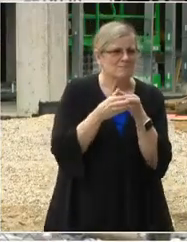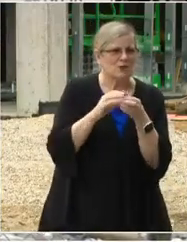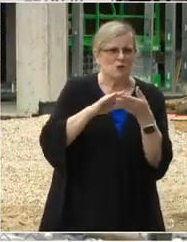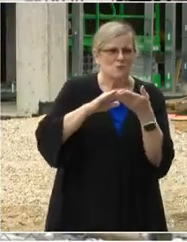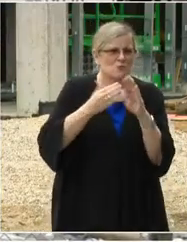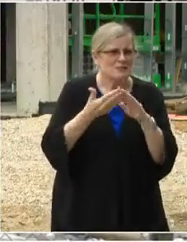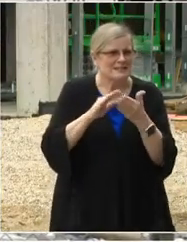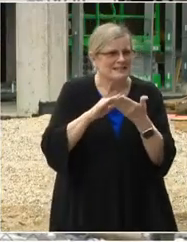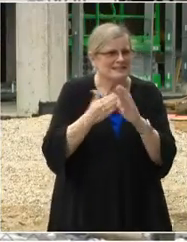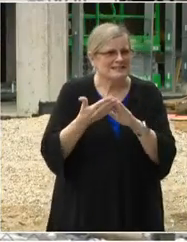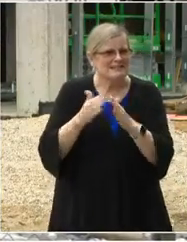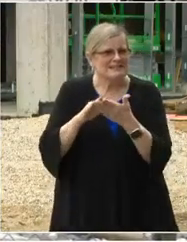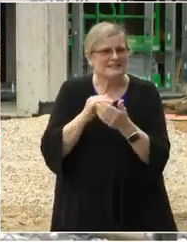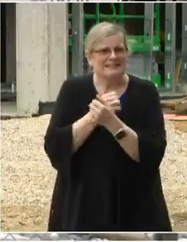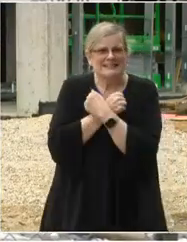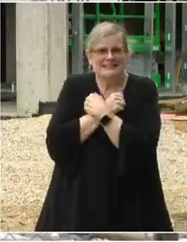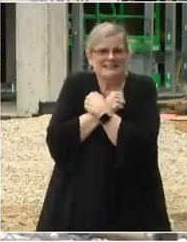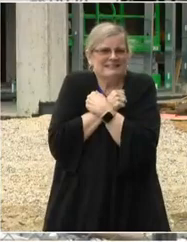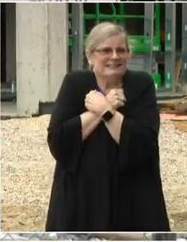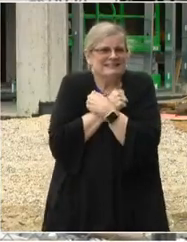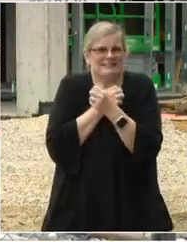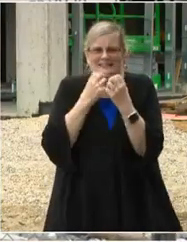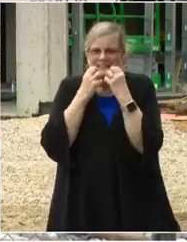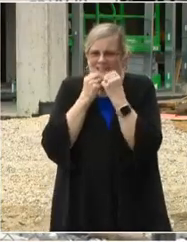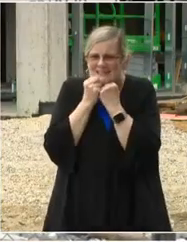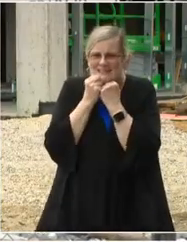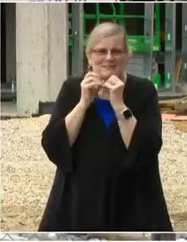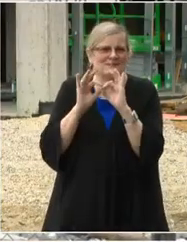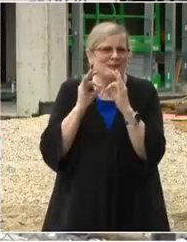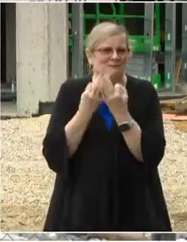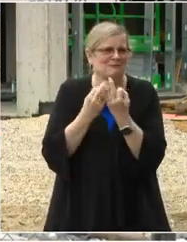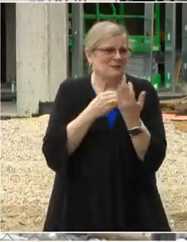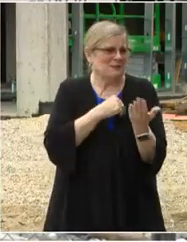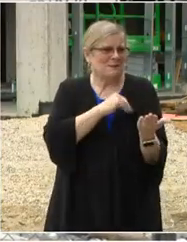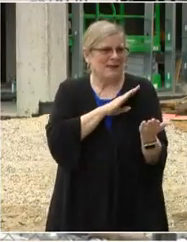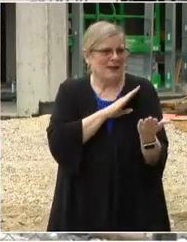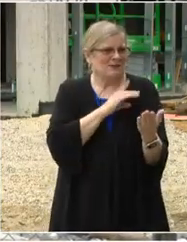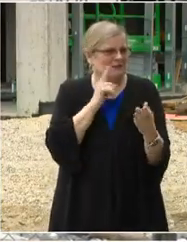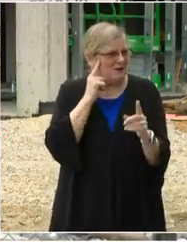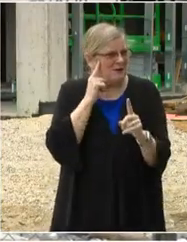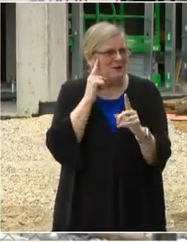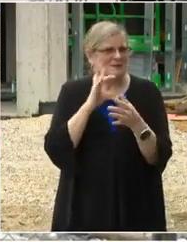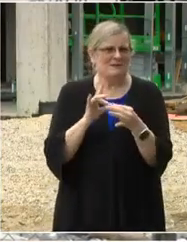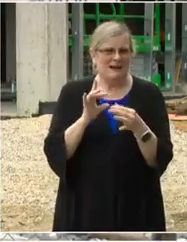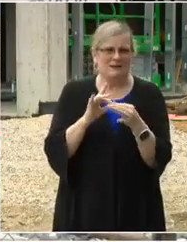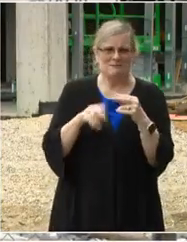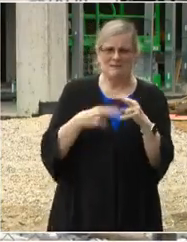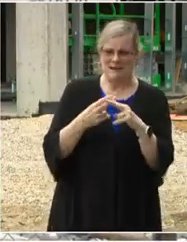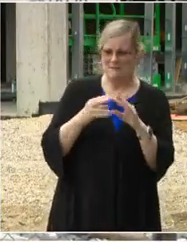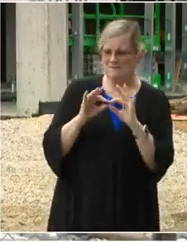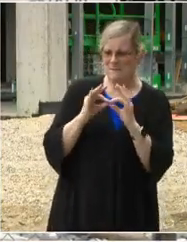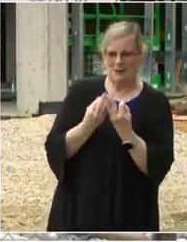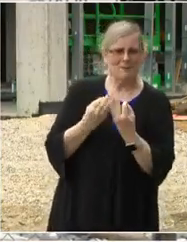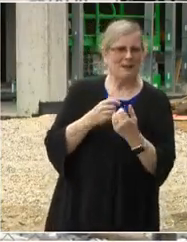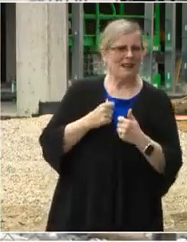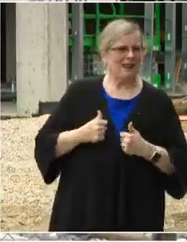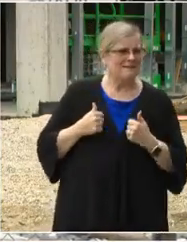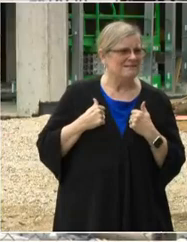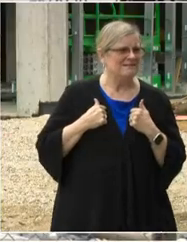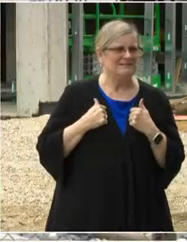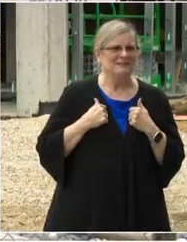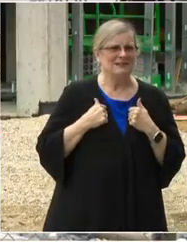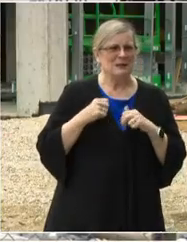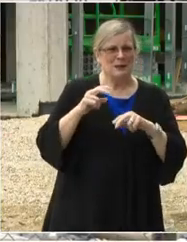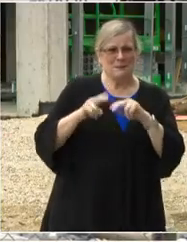our families. And to the fact that you took into account so many families have the ability to live here and sustain here and build their